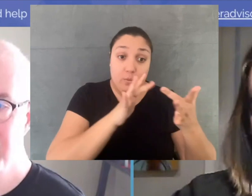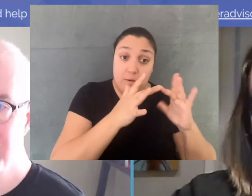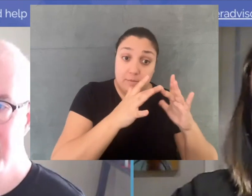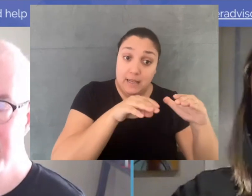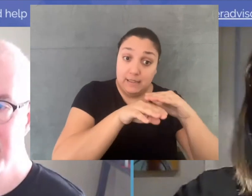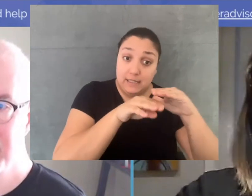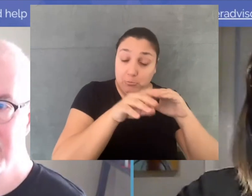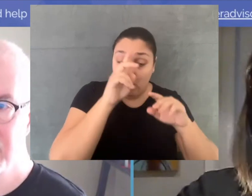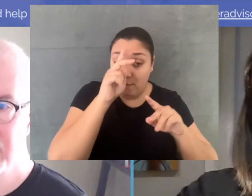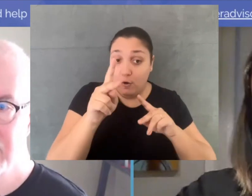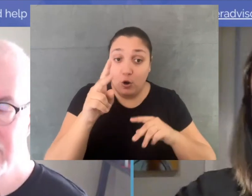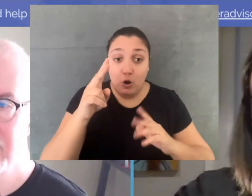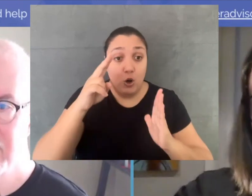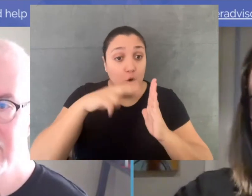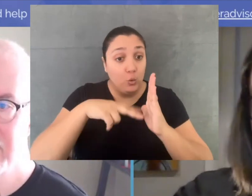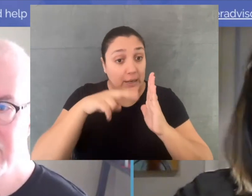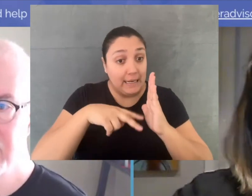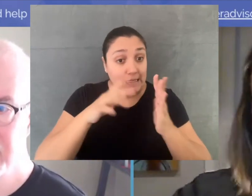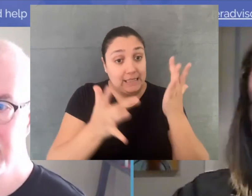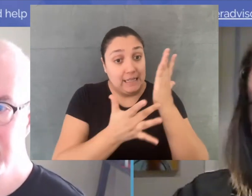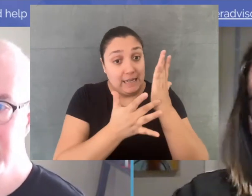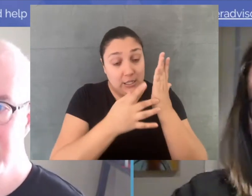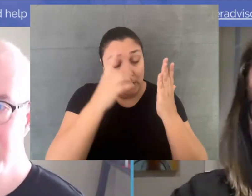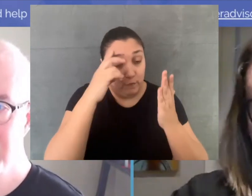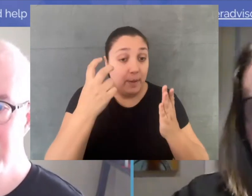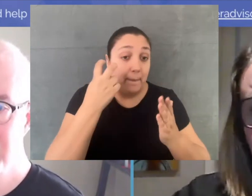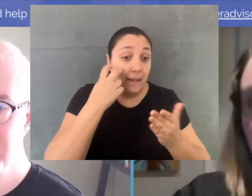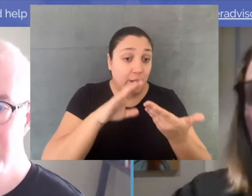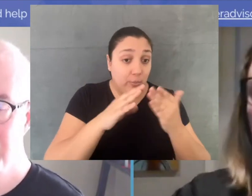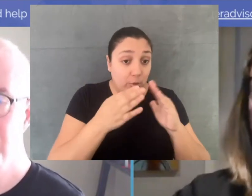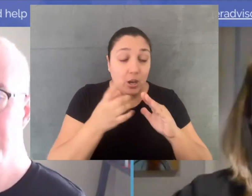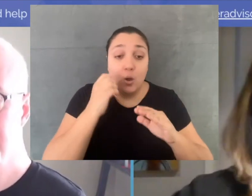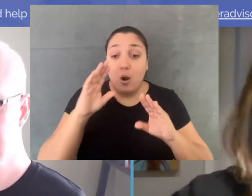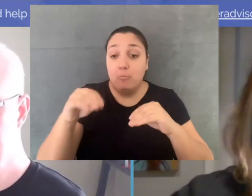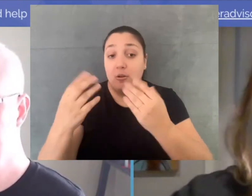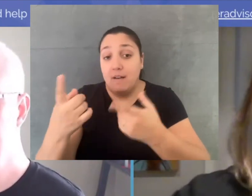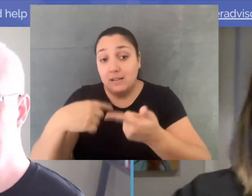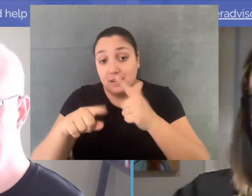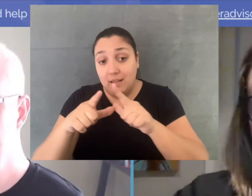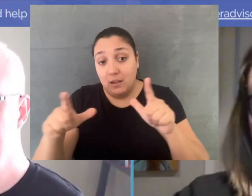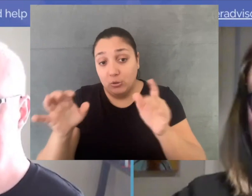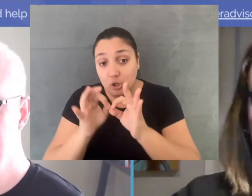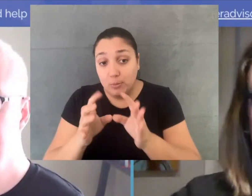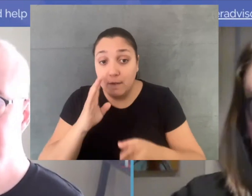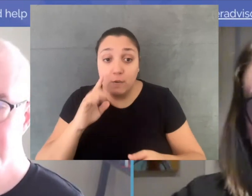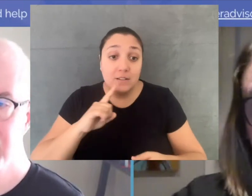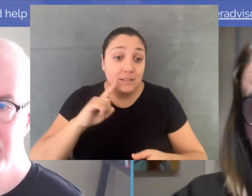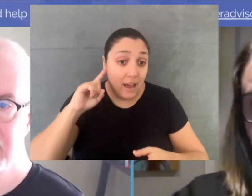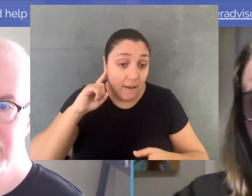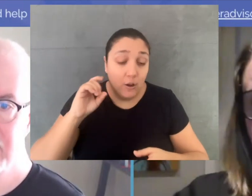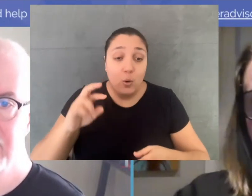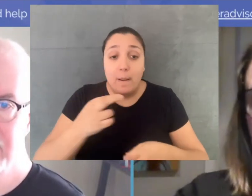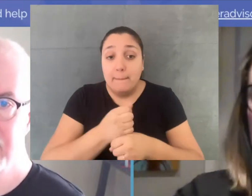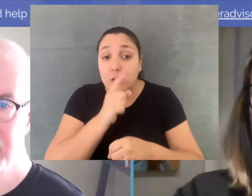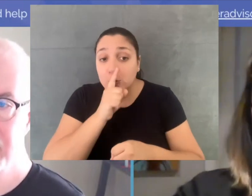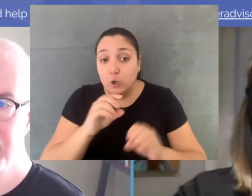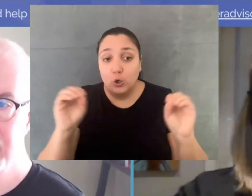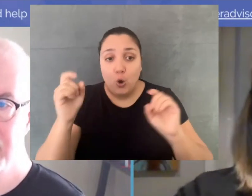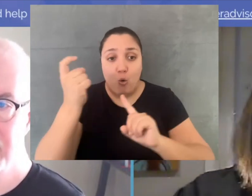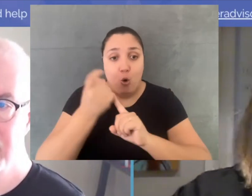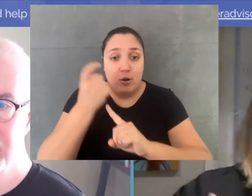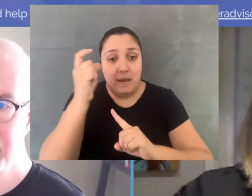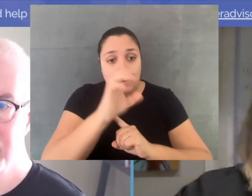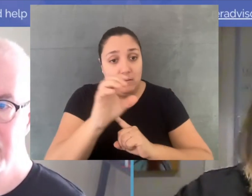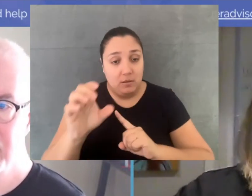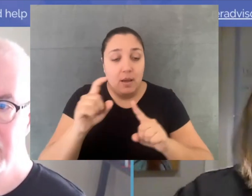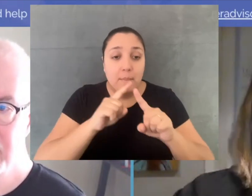making your website accessible for reader technology for the blind community, or providing sign language interpreters for the deaf community, or ensuring that you're not